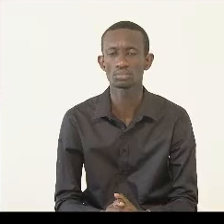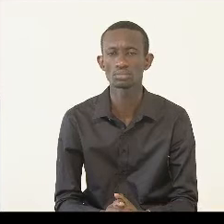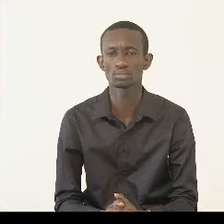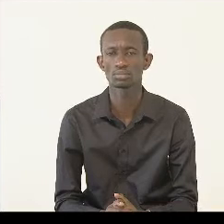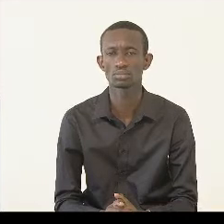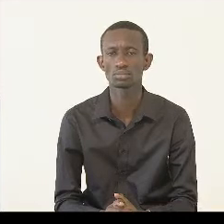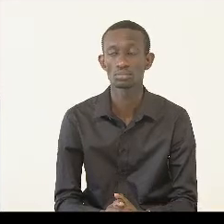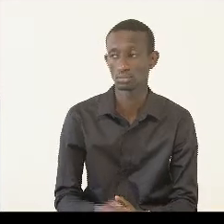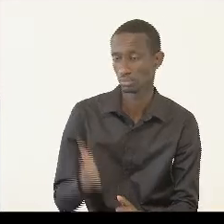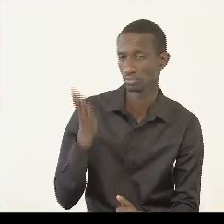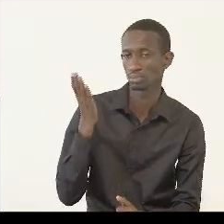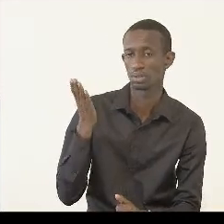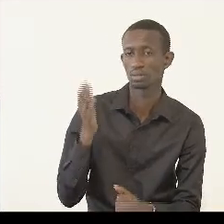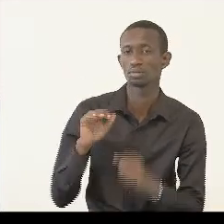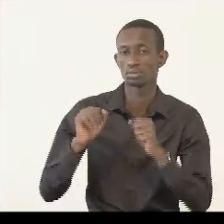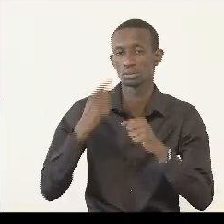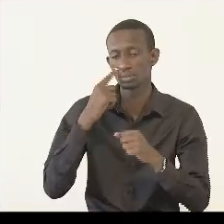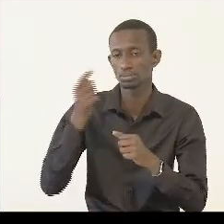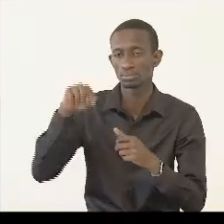So with that, now we come here.